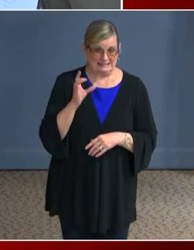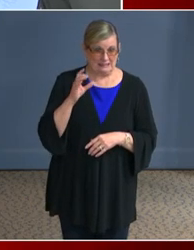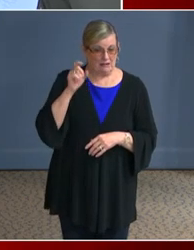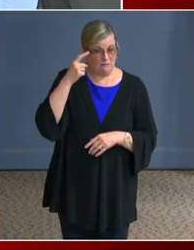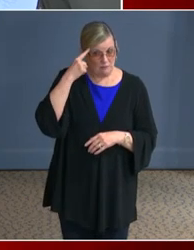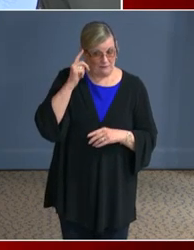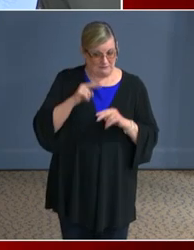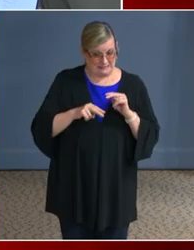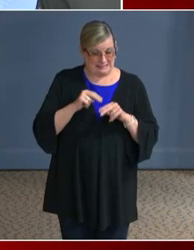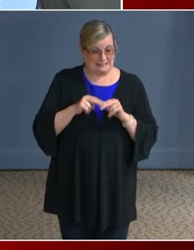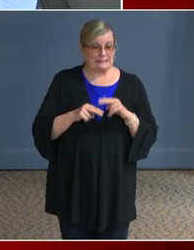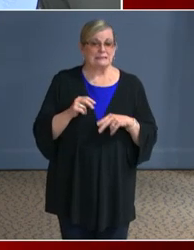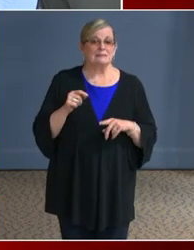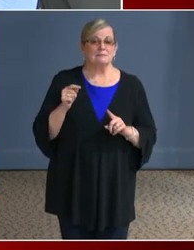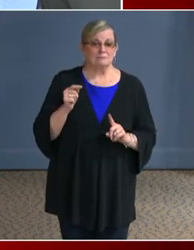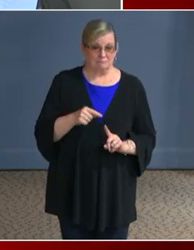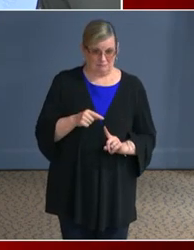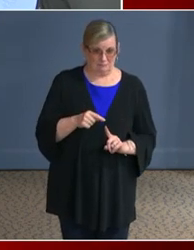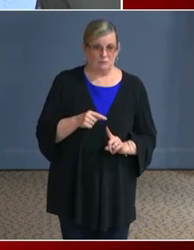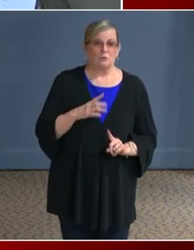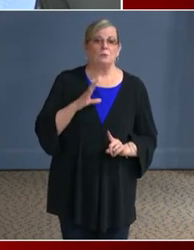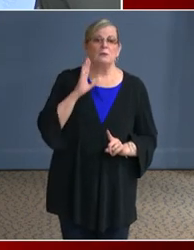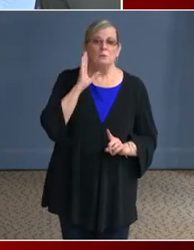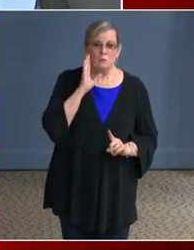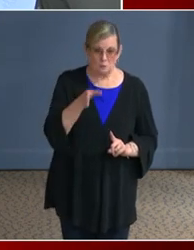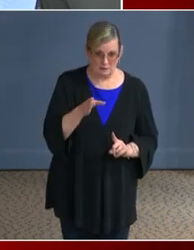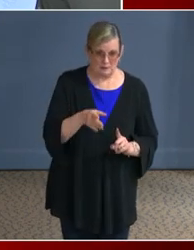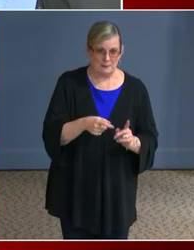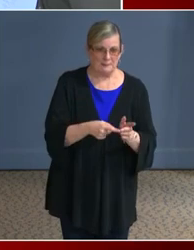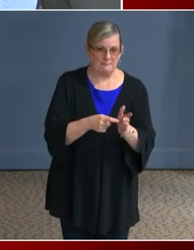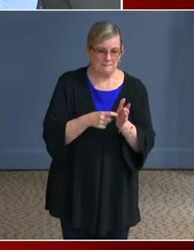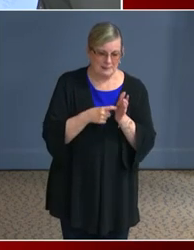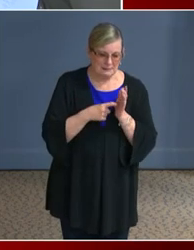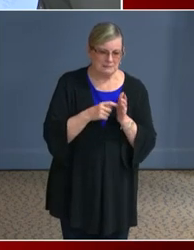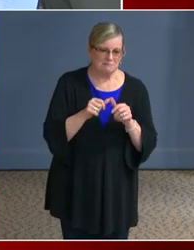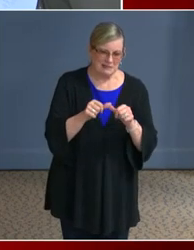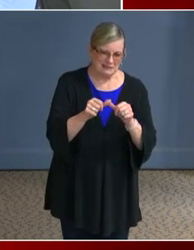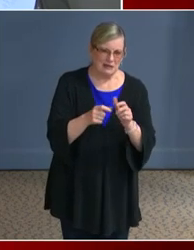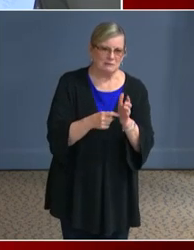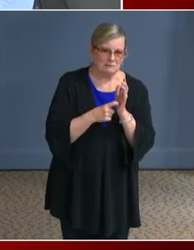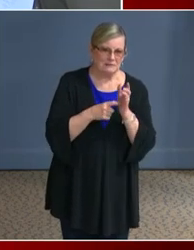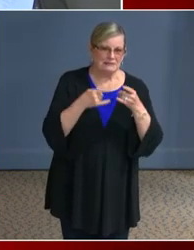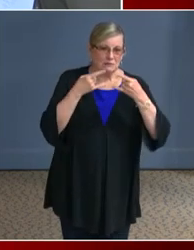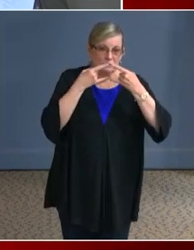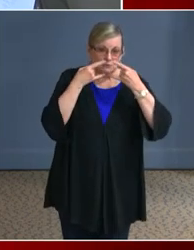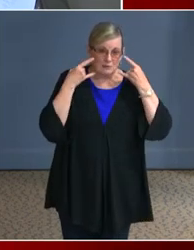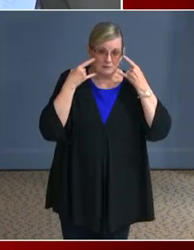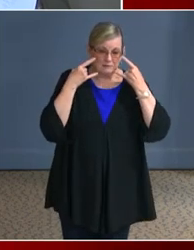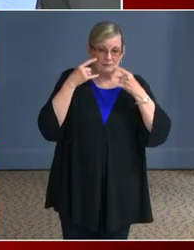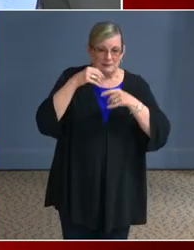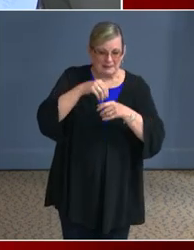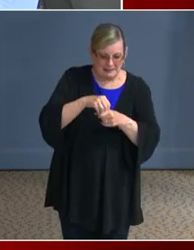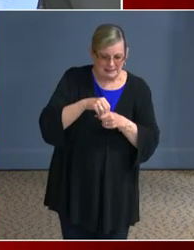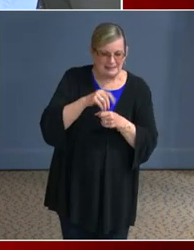earlier, we are going to maintain a masking policy.